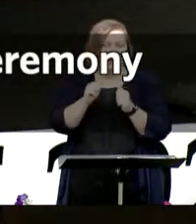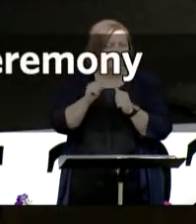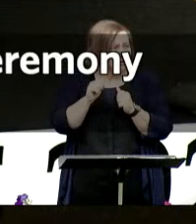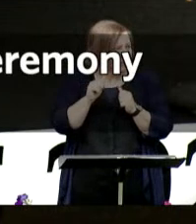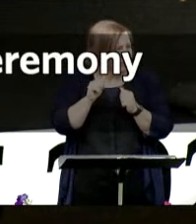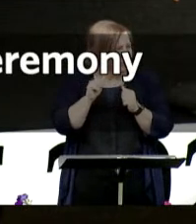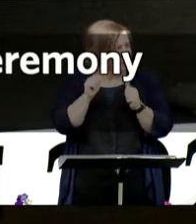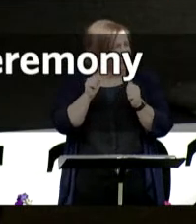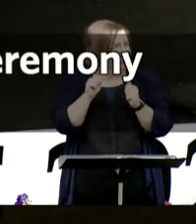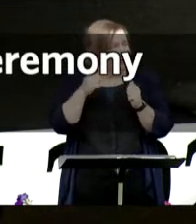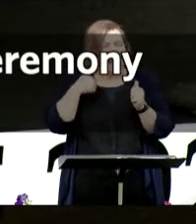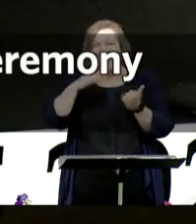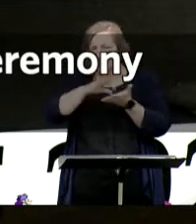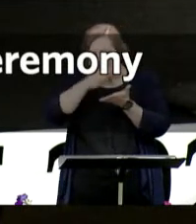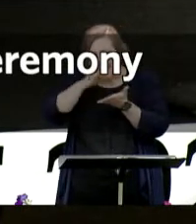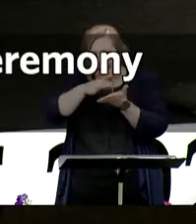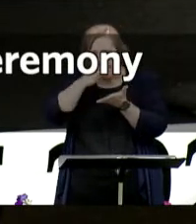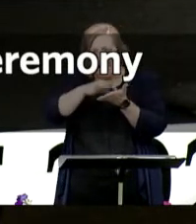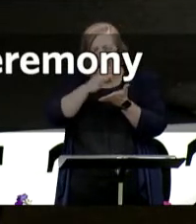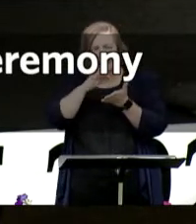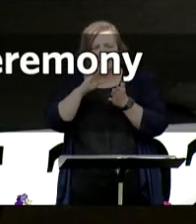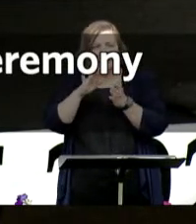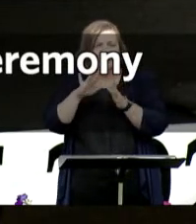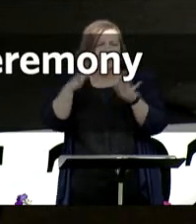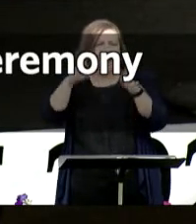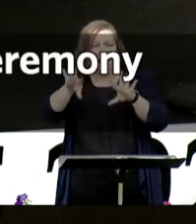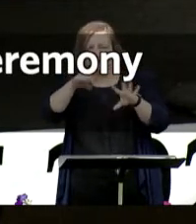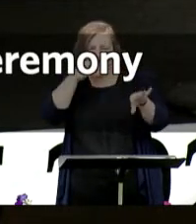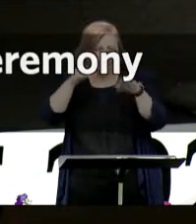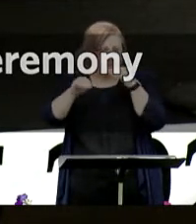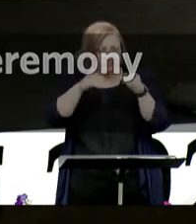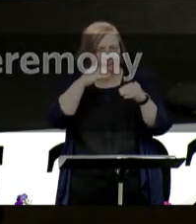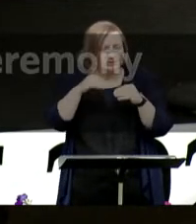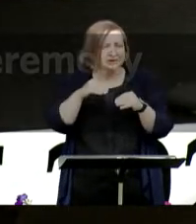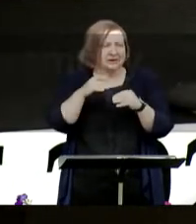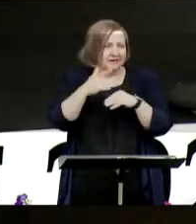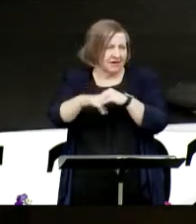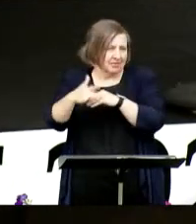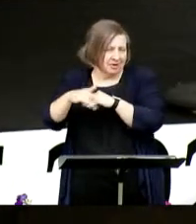same light snacks and refreshments available.